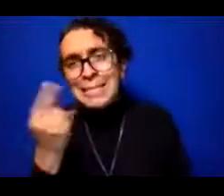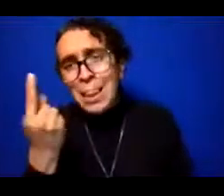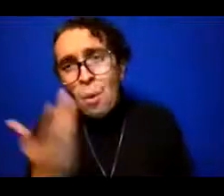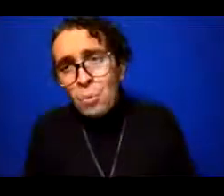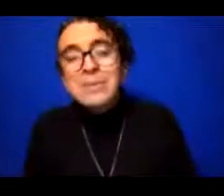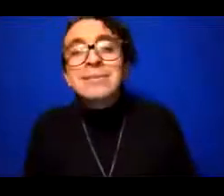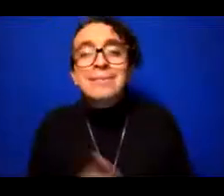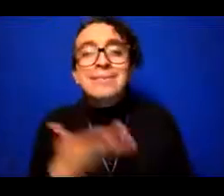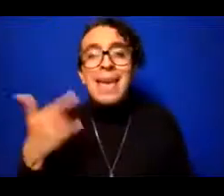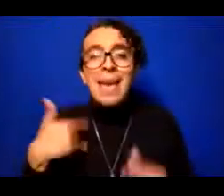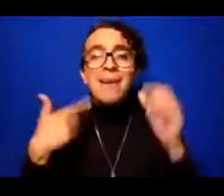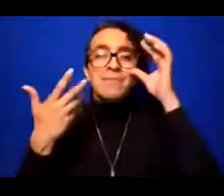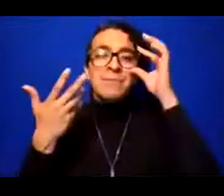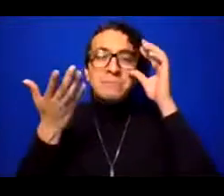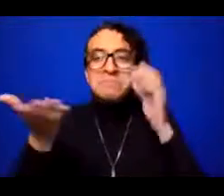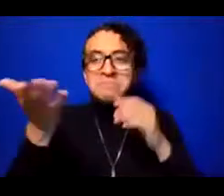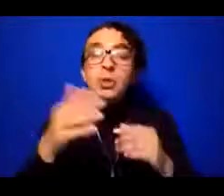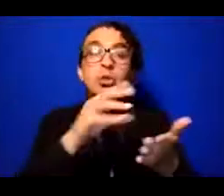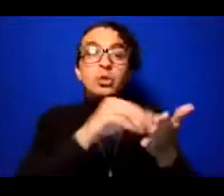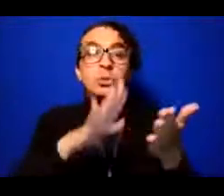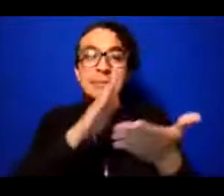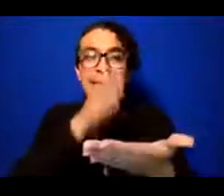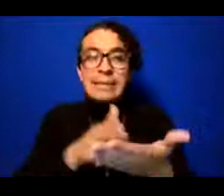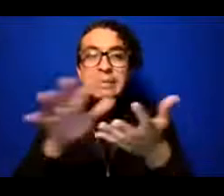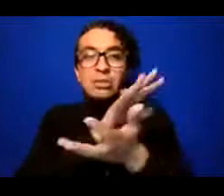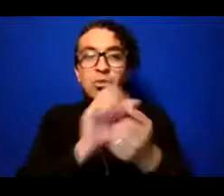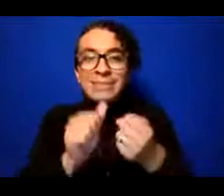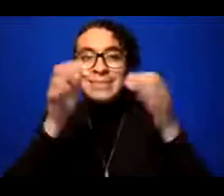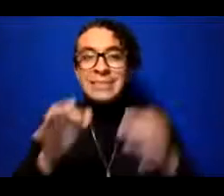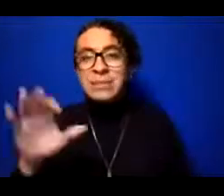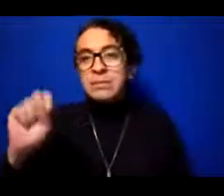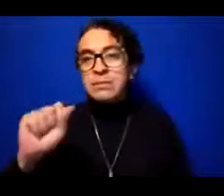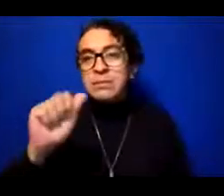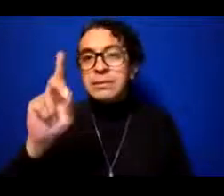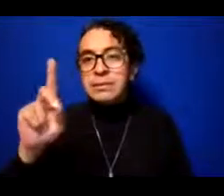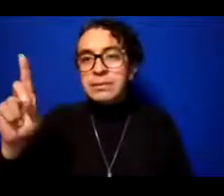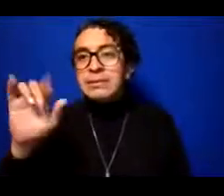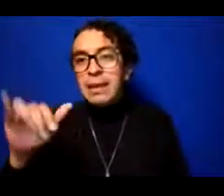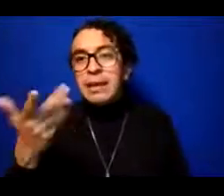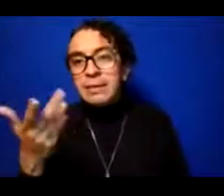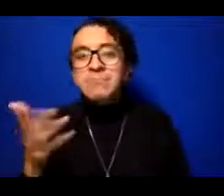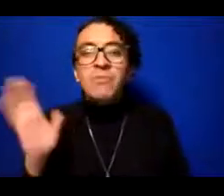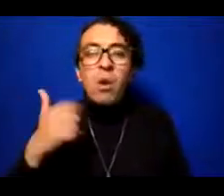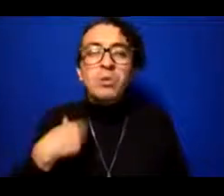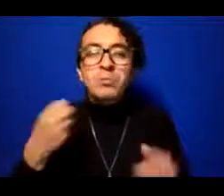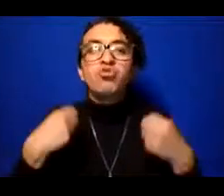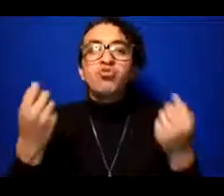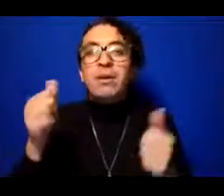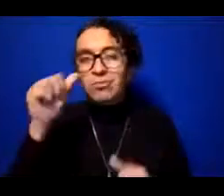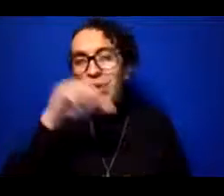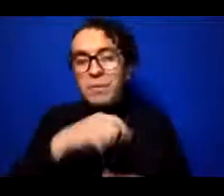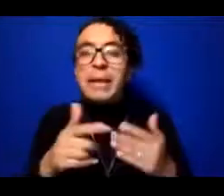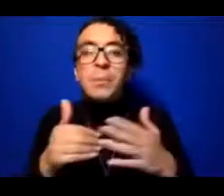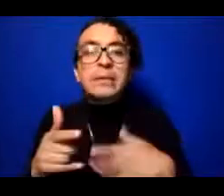school districts. Students Against Destructive Decisions, which used to be Students Against Drug Driving. There's